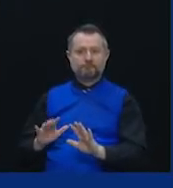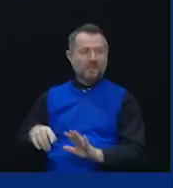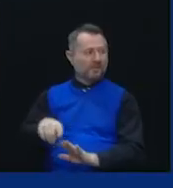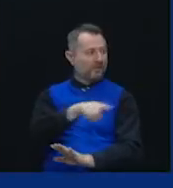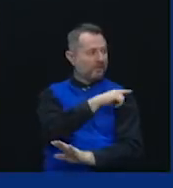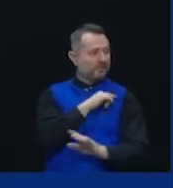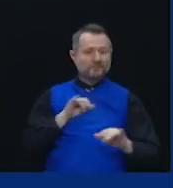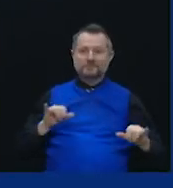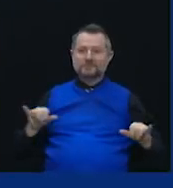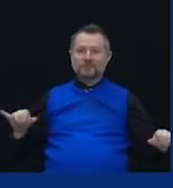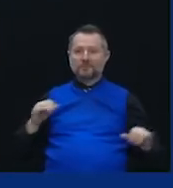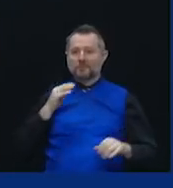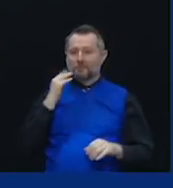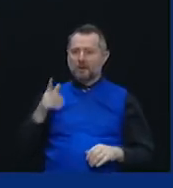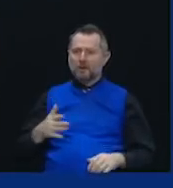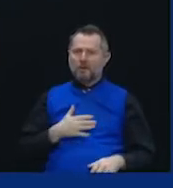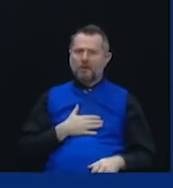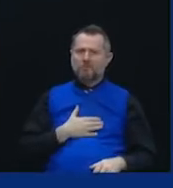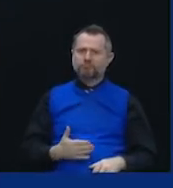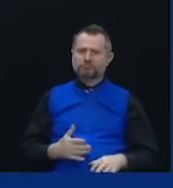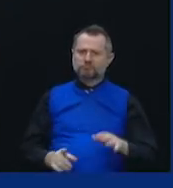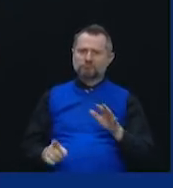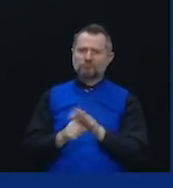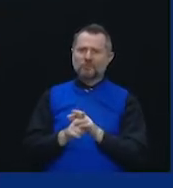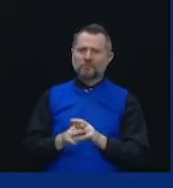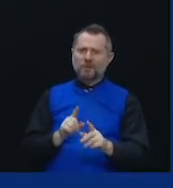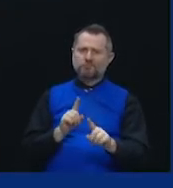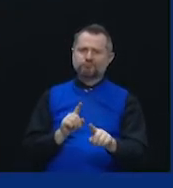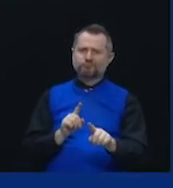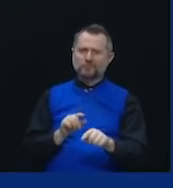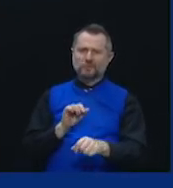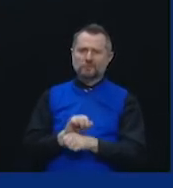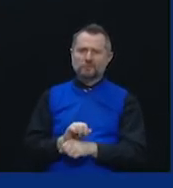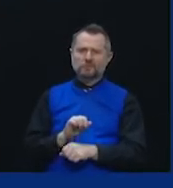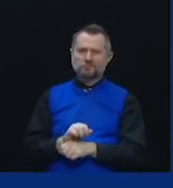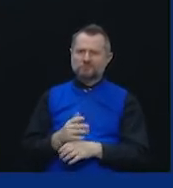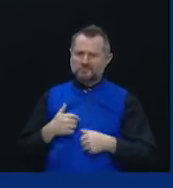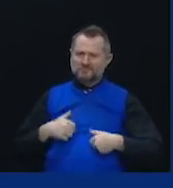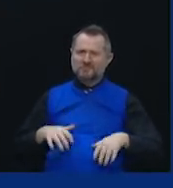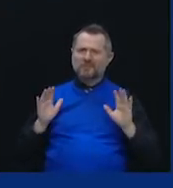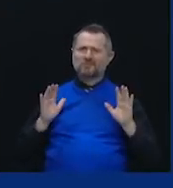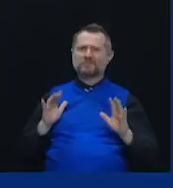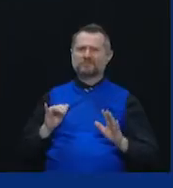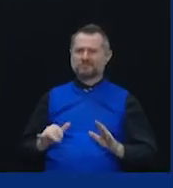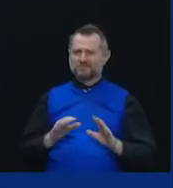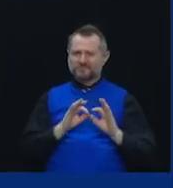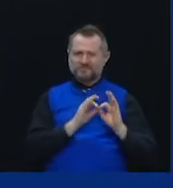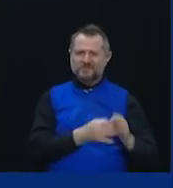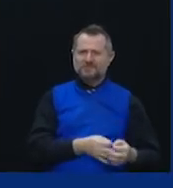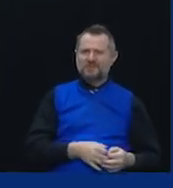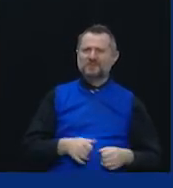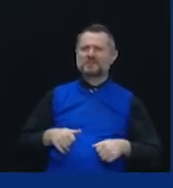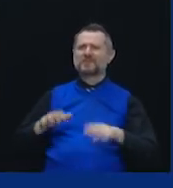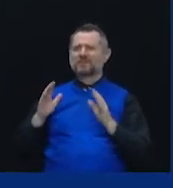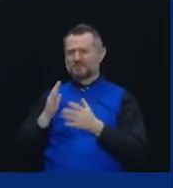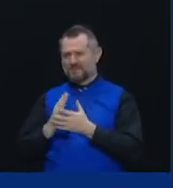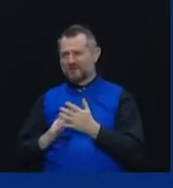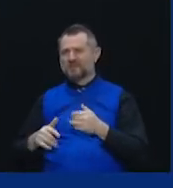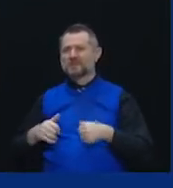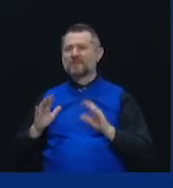up and they did it. And they sacrificed their families, and many of them sacrificed their